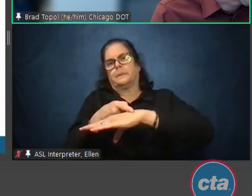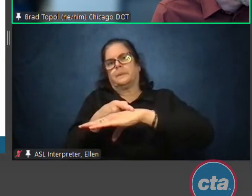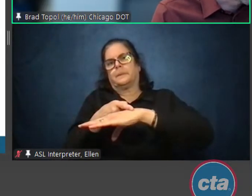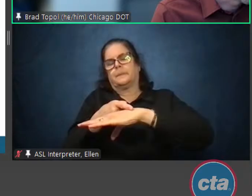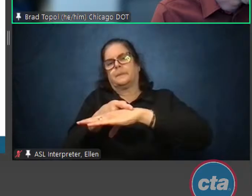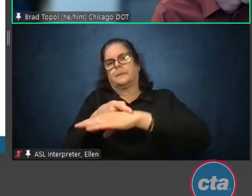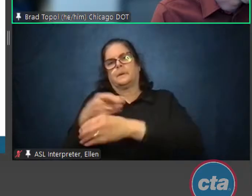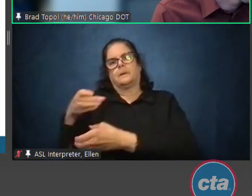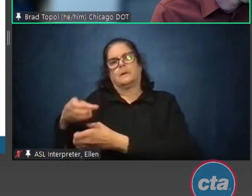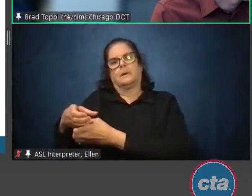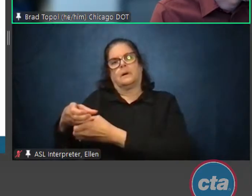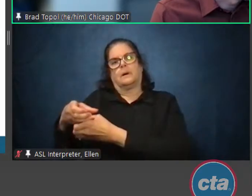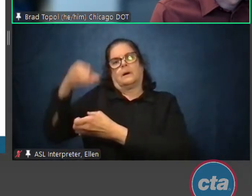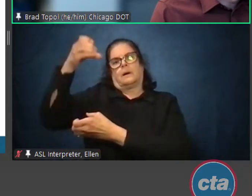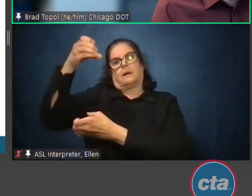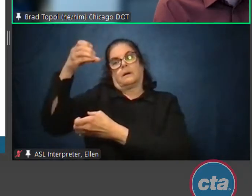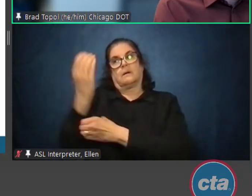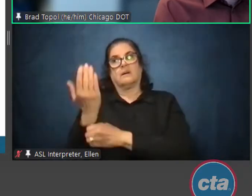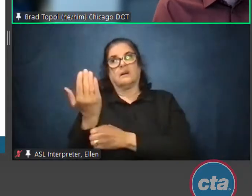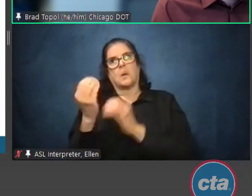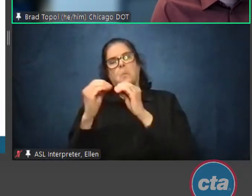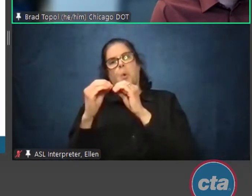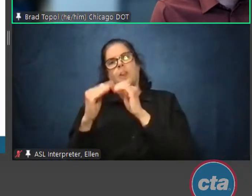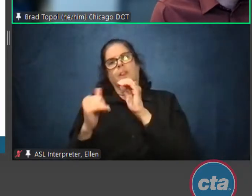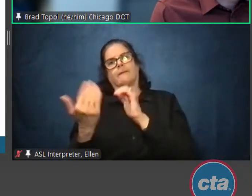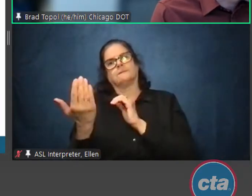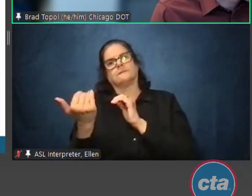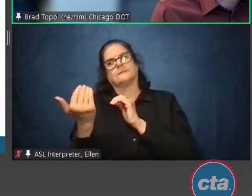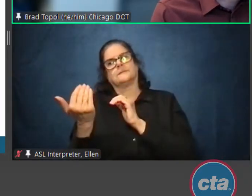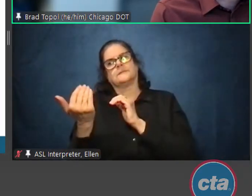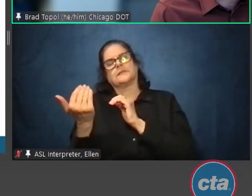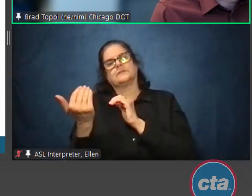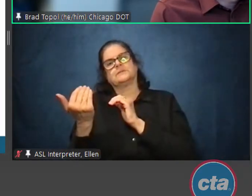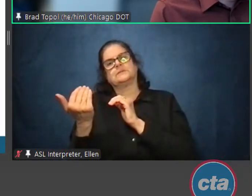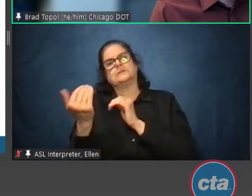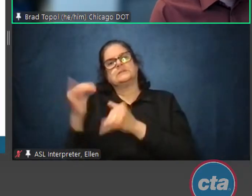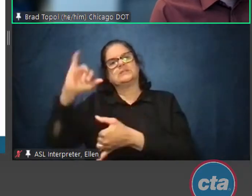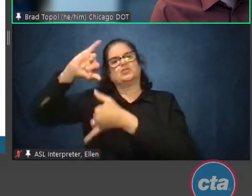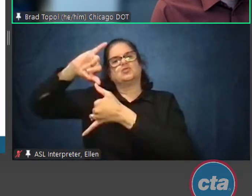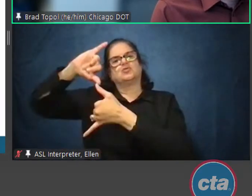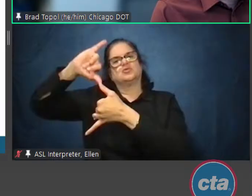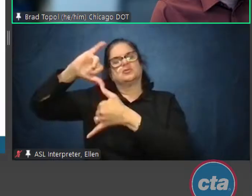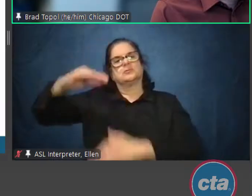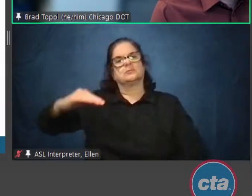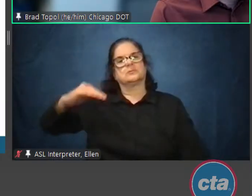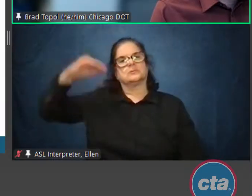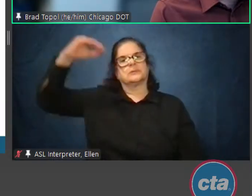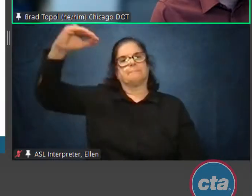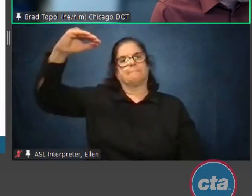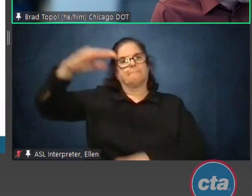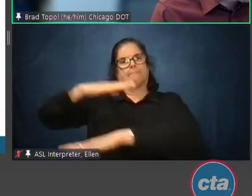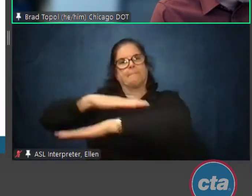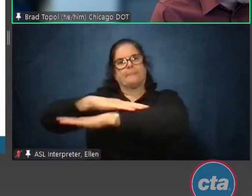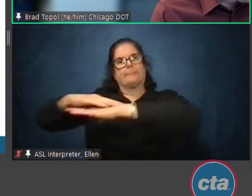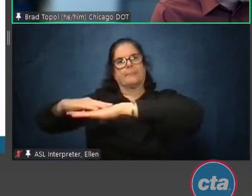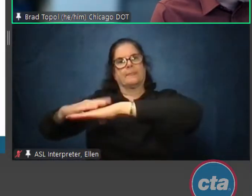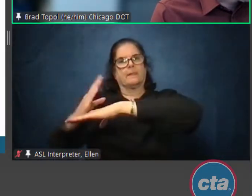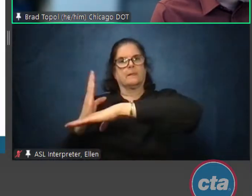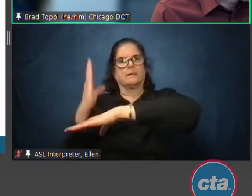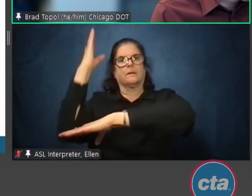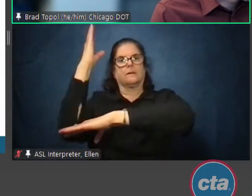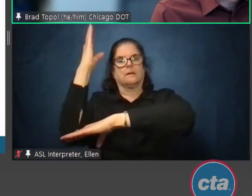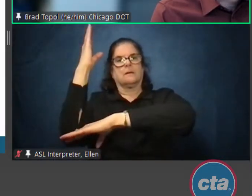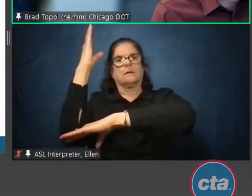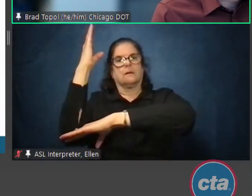more than 15 inches above the surface level, but it was another attempt by another city to kind of provide a hardened edge